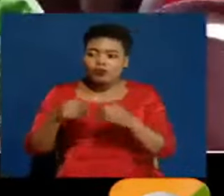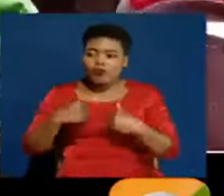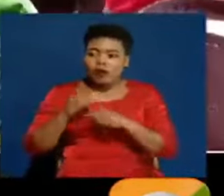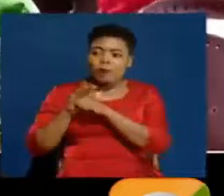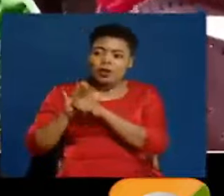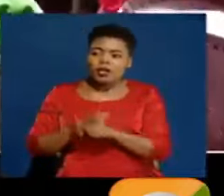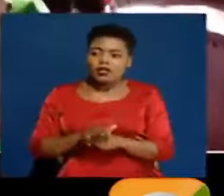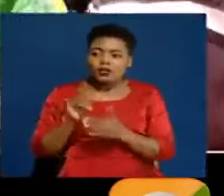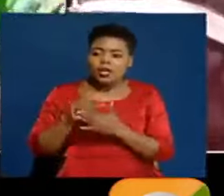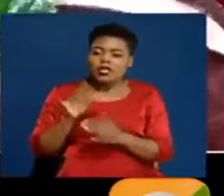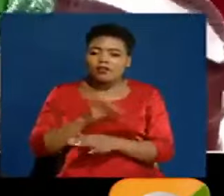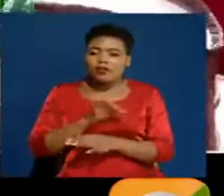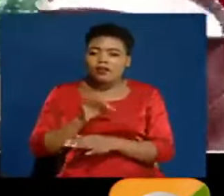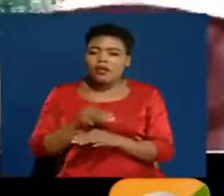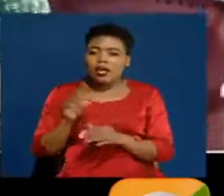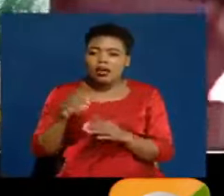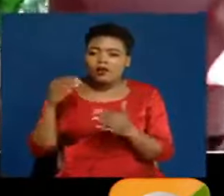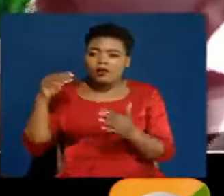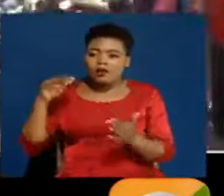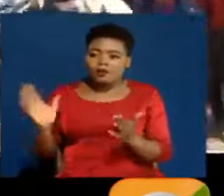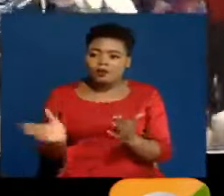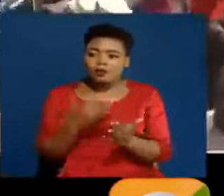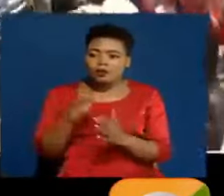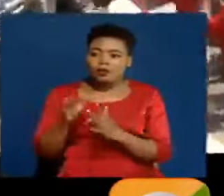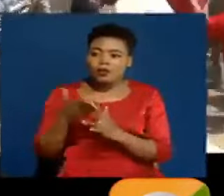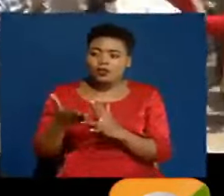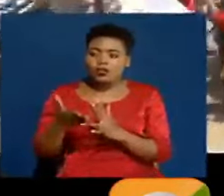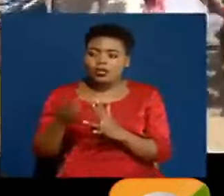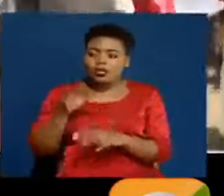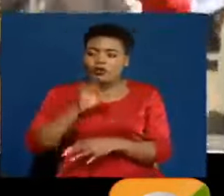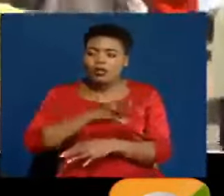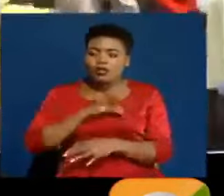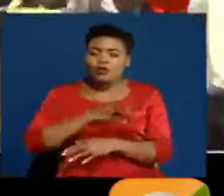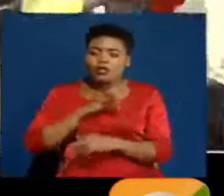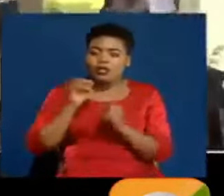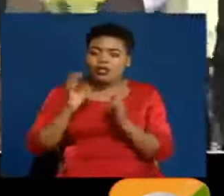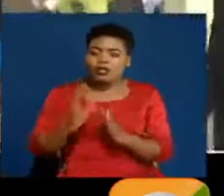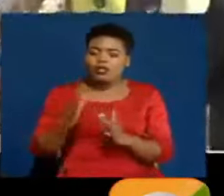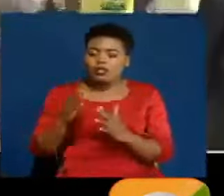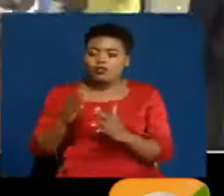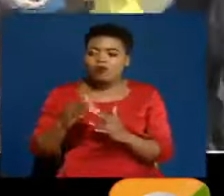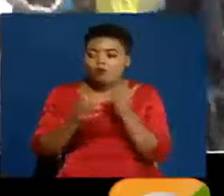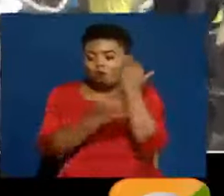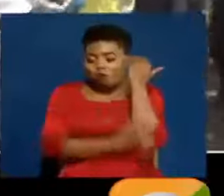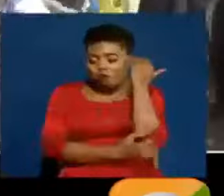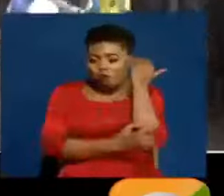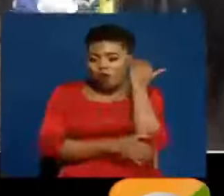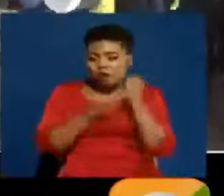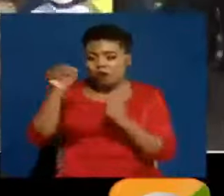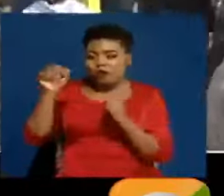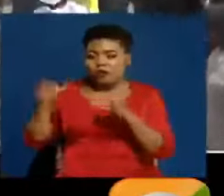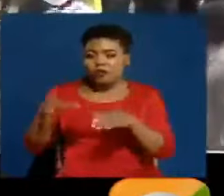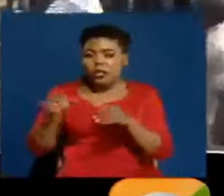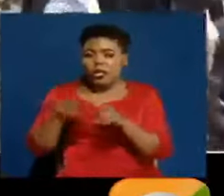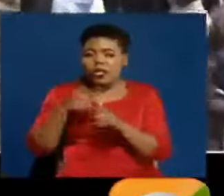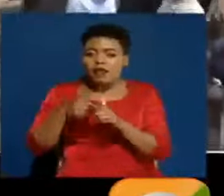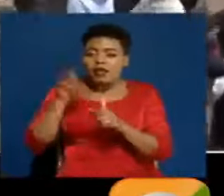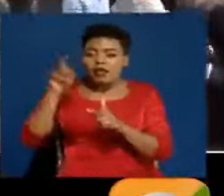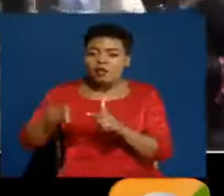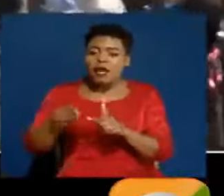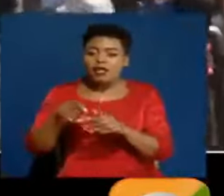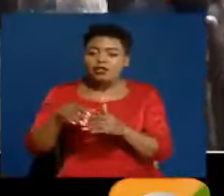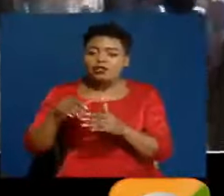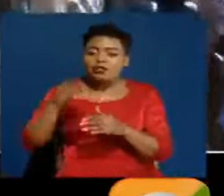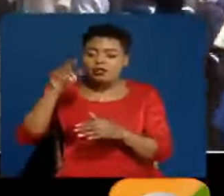this tension exists between those beneficiaries of the poor political culture and the constitutionalism that demands that